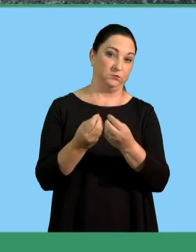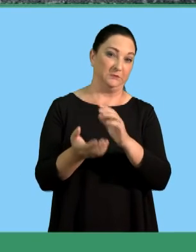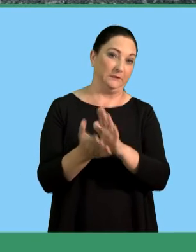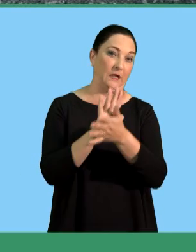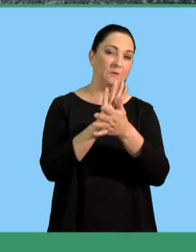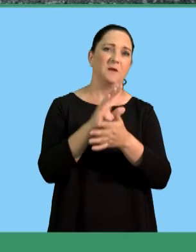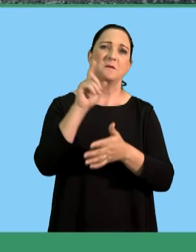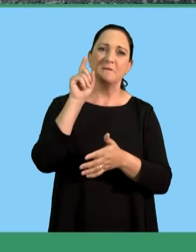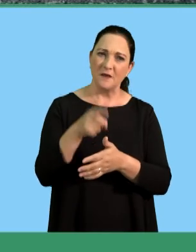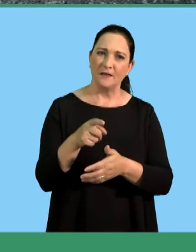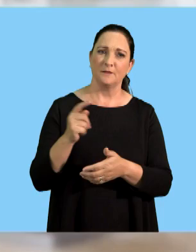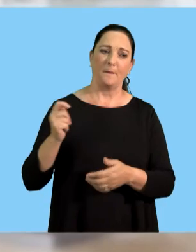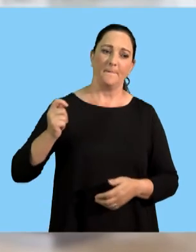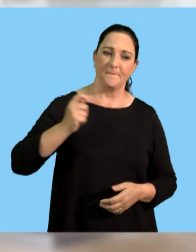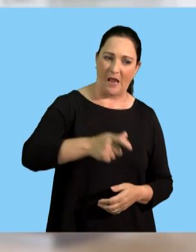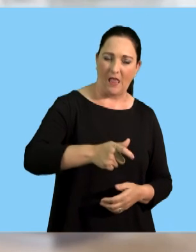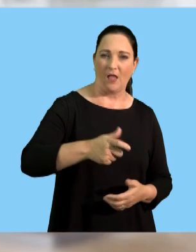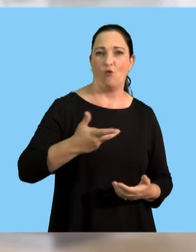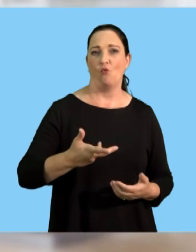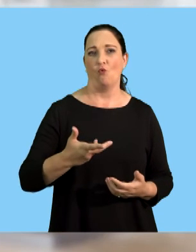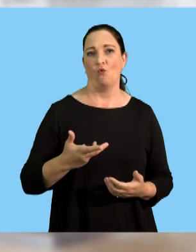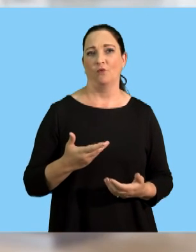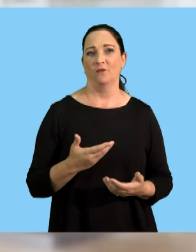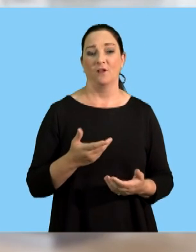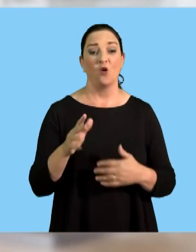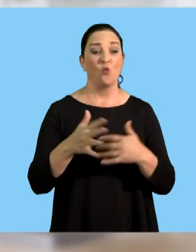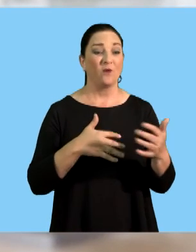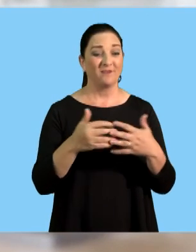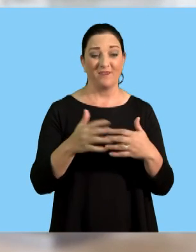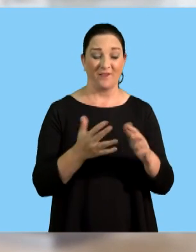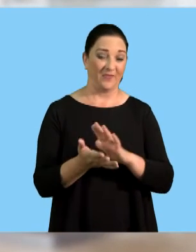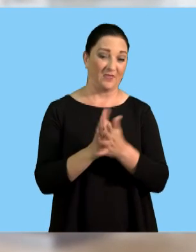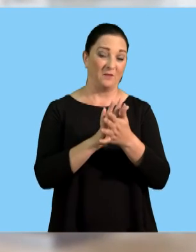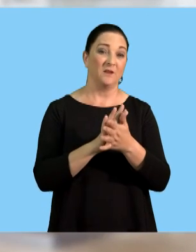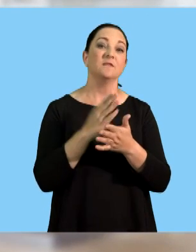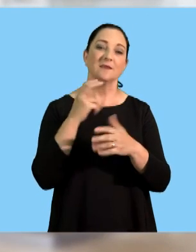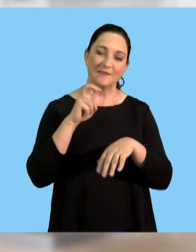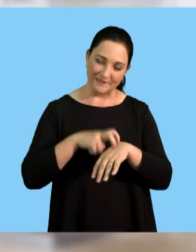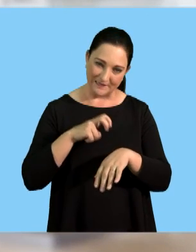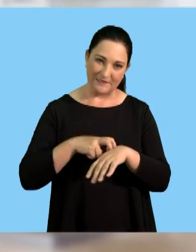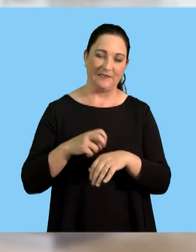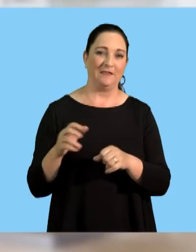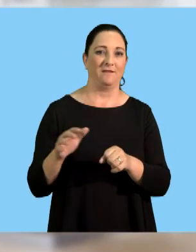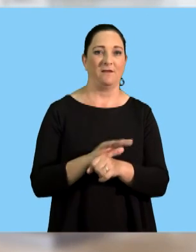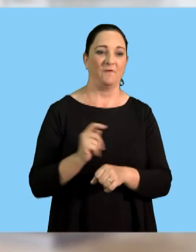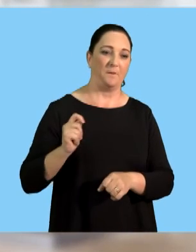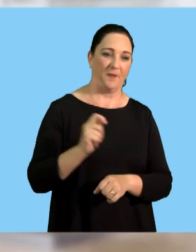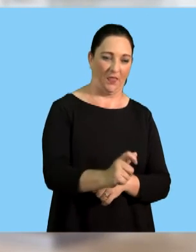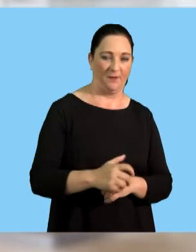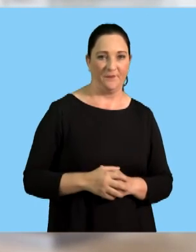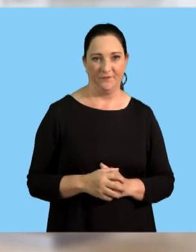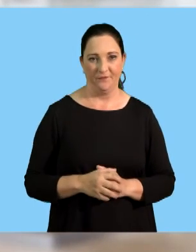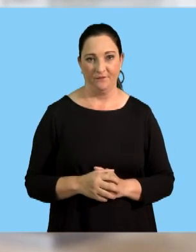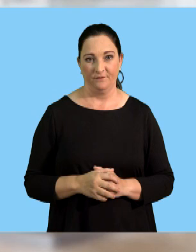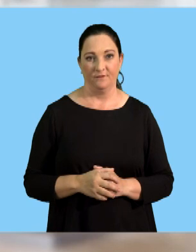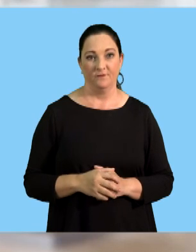they have to be repaid or be compensated for any damage that has happened into their asset. So